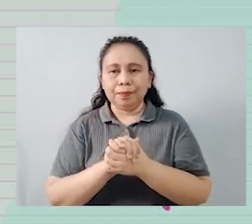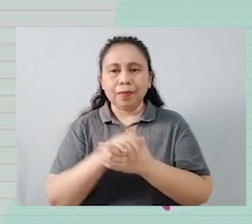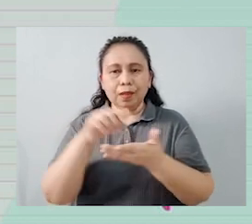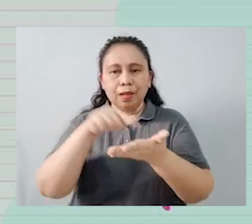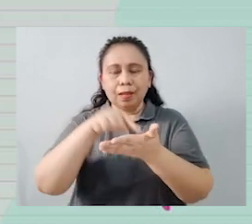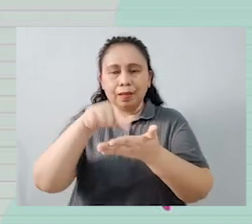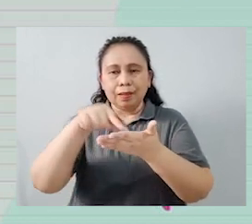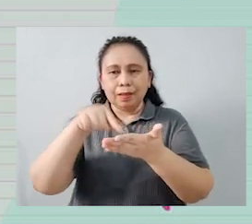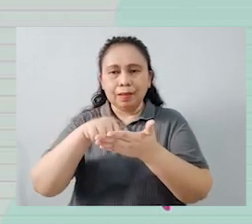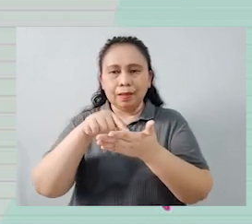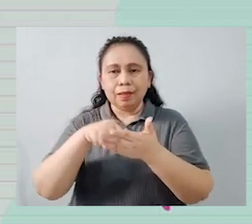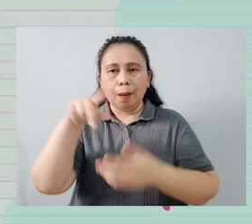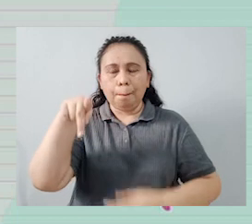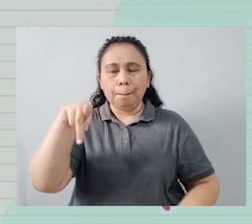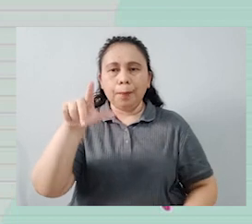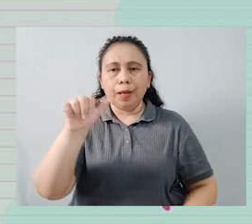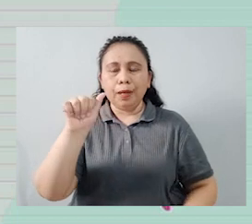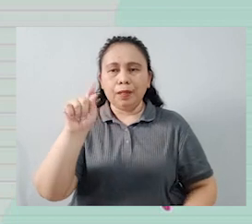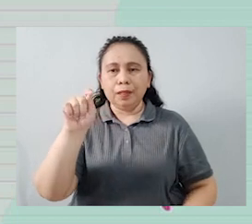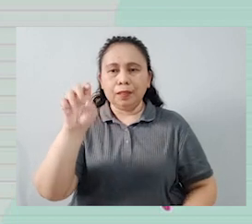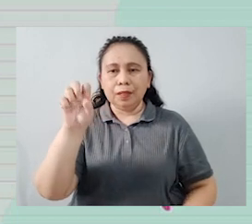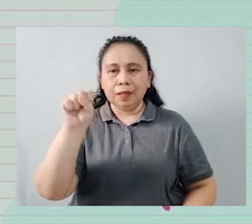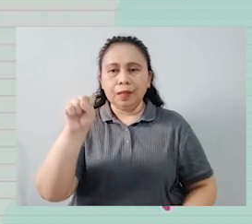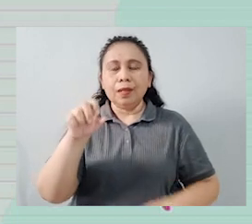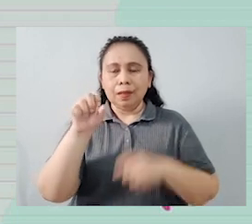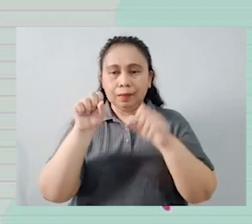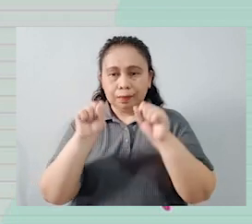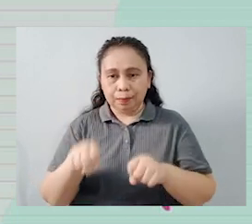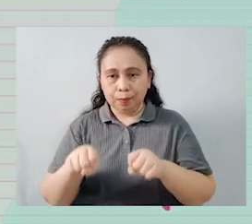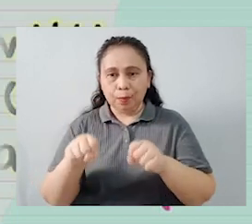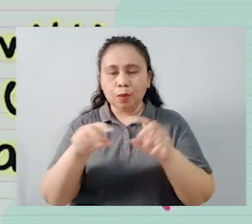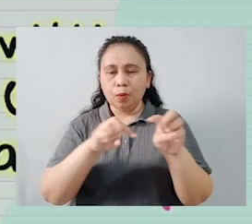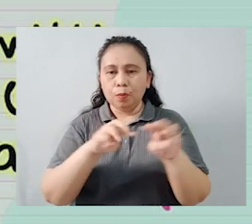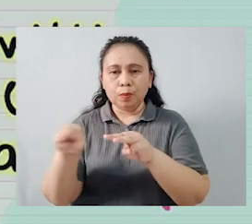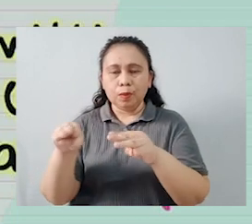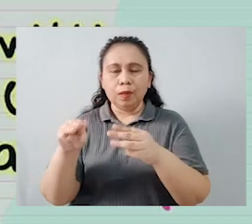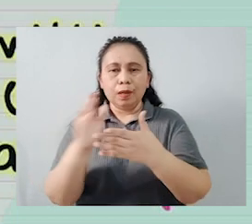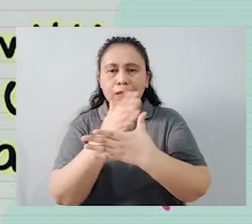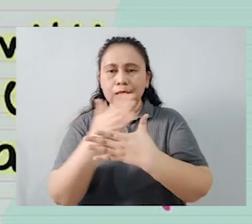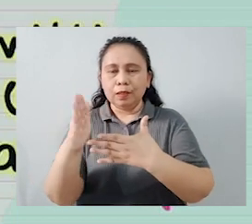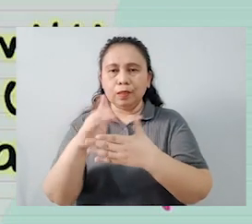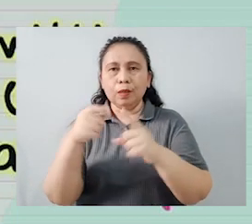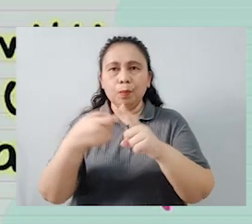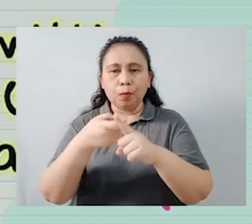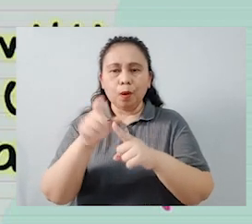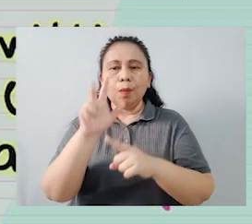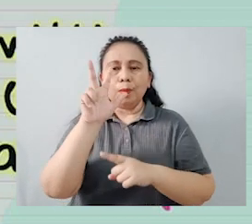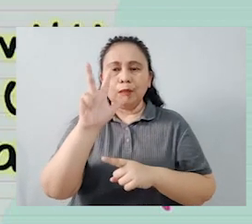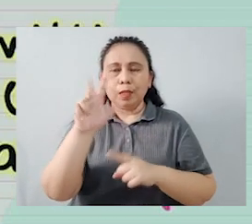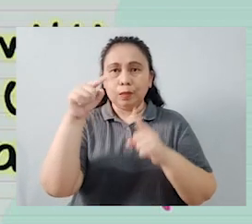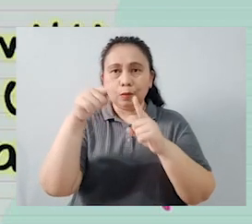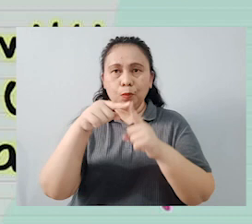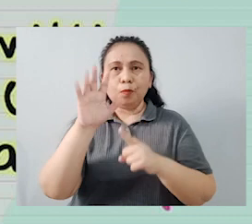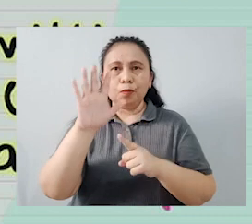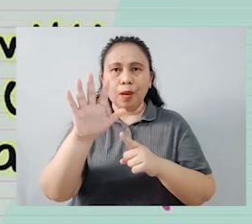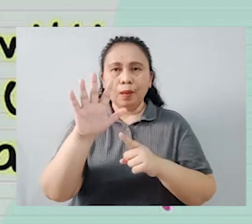These tectonic plates are capable of movements ranging within 3 to 5 centimeters